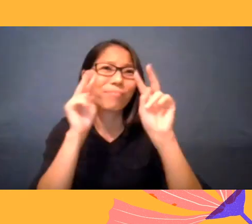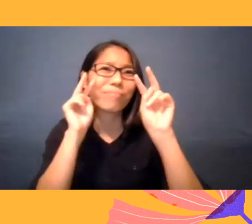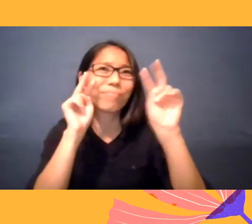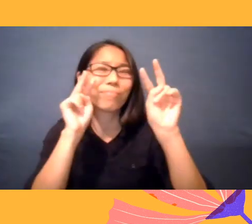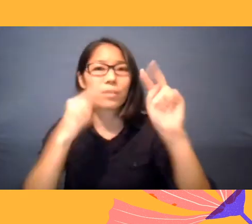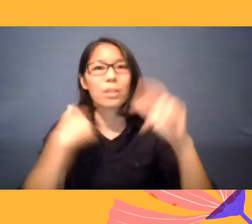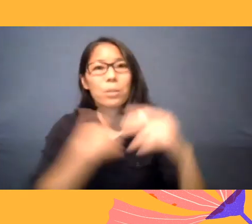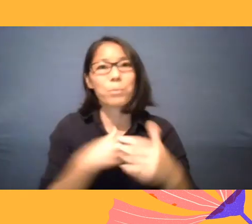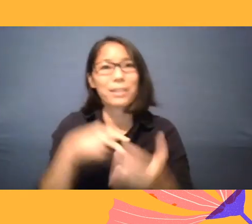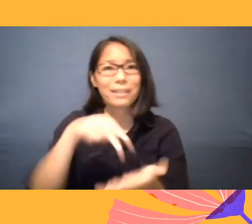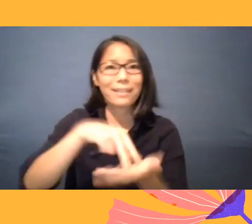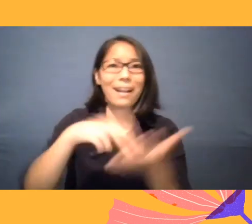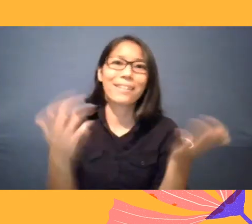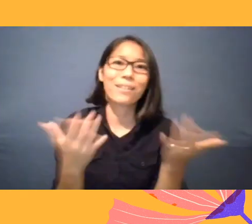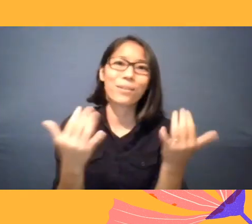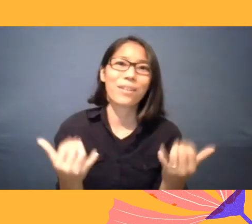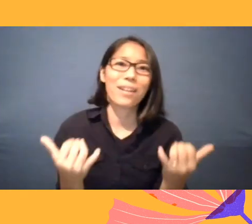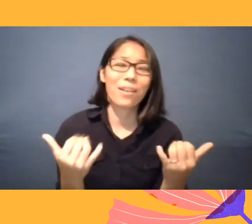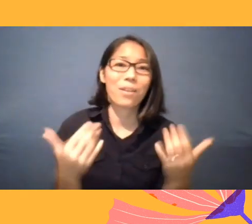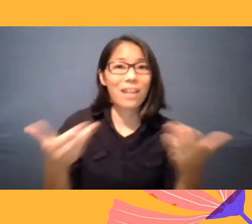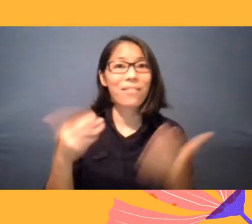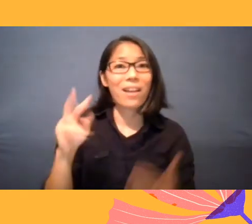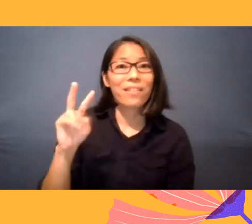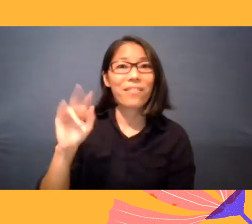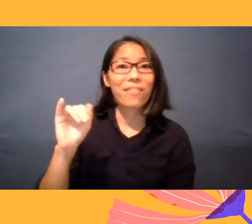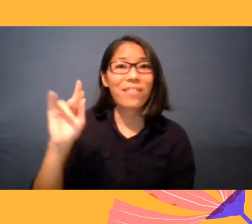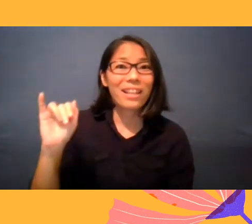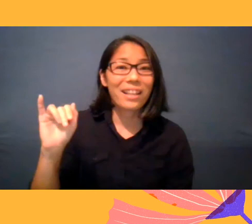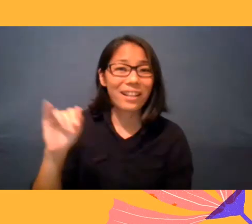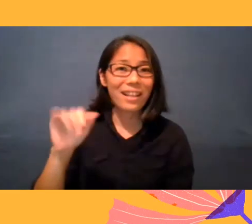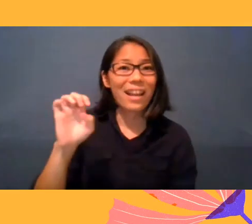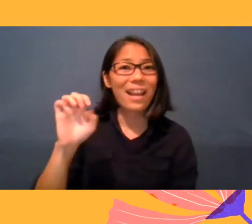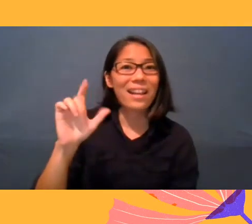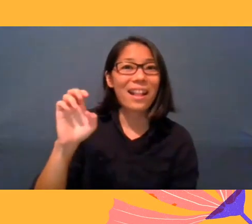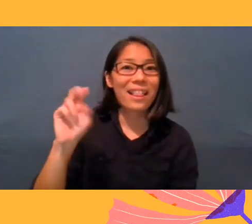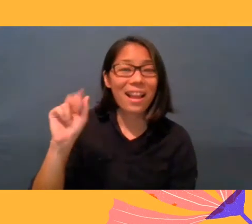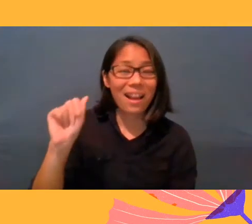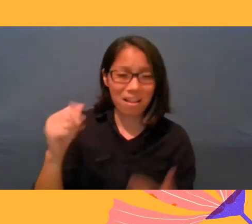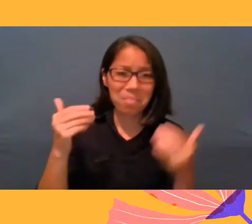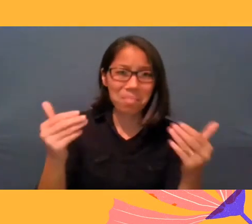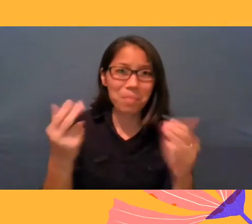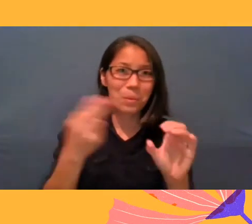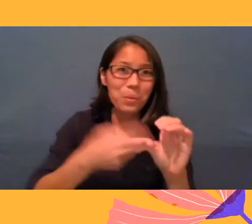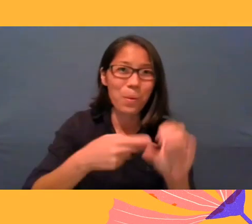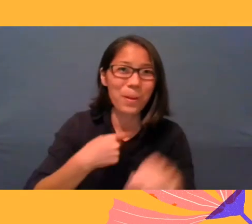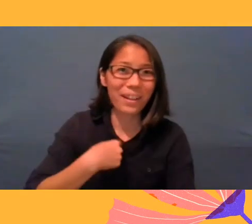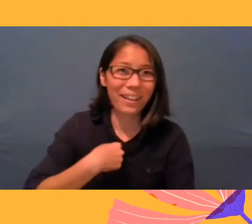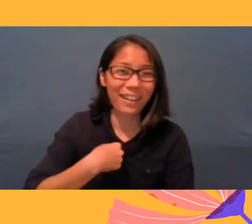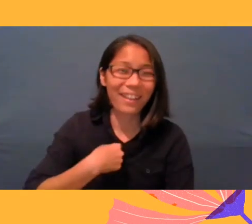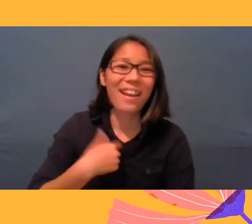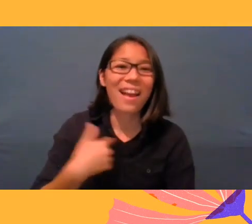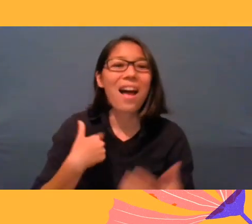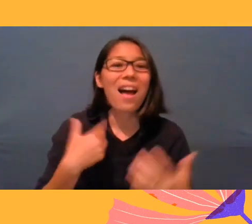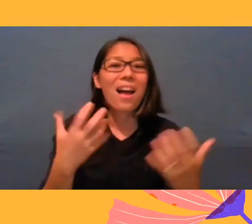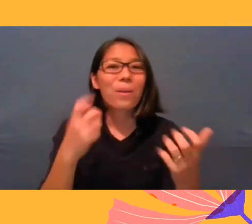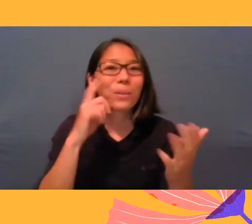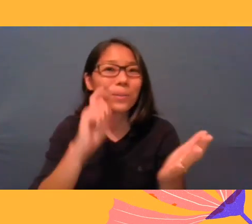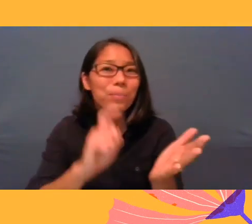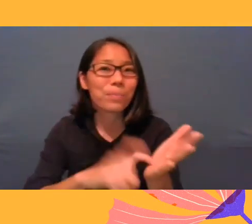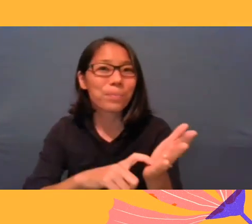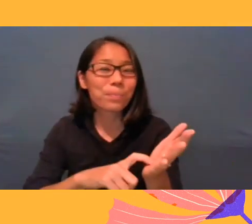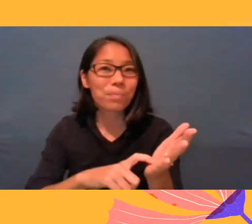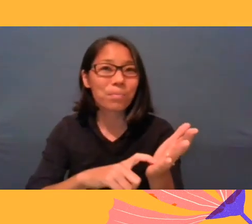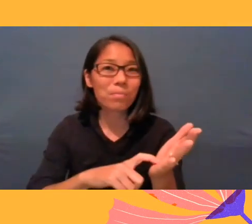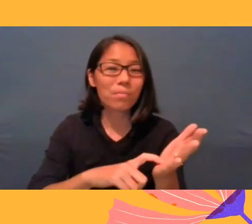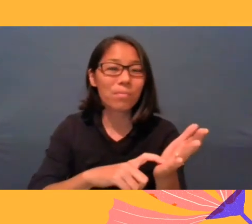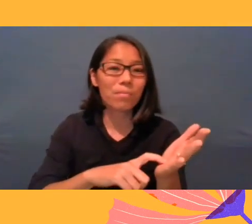And as I invite Vicky and Elena to join me, I want to acknowledge